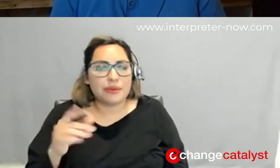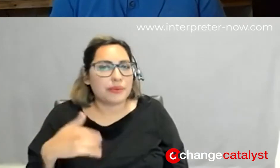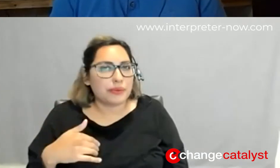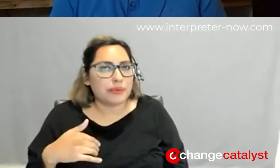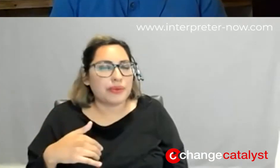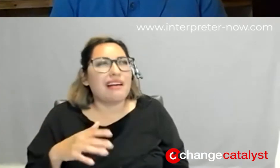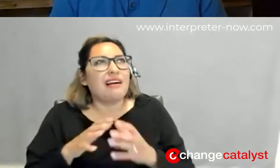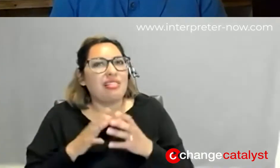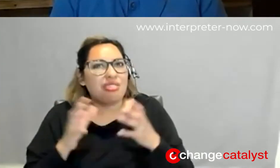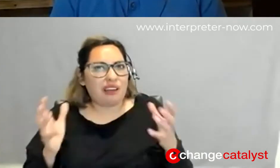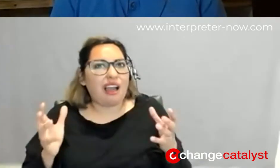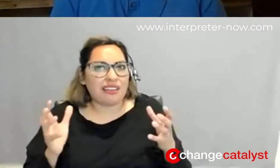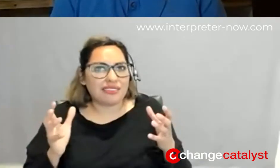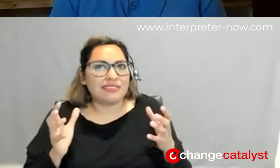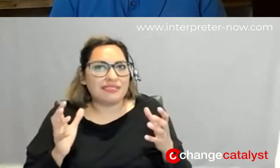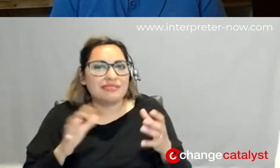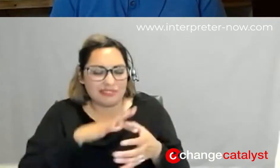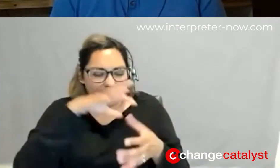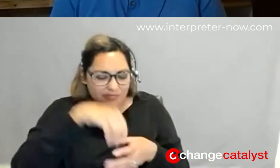that particular incident.